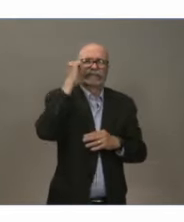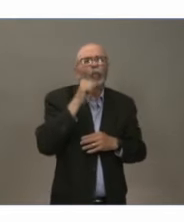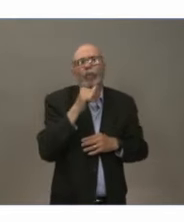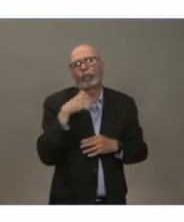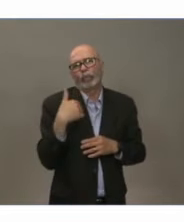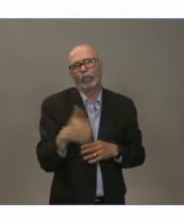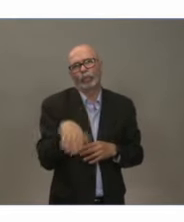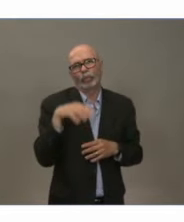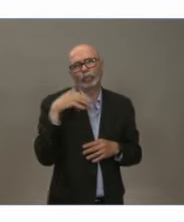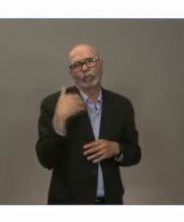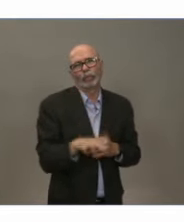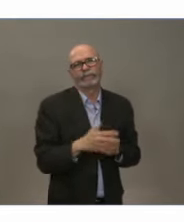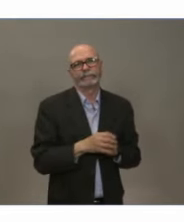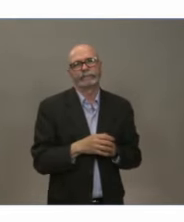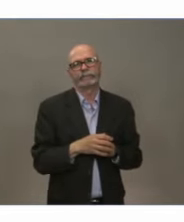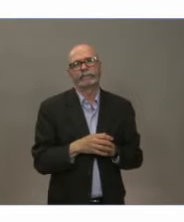follow-up.